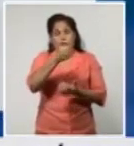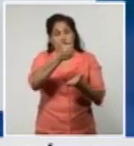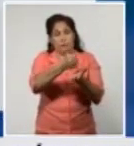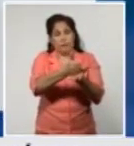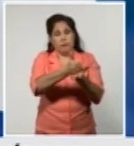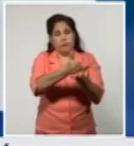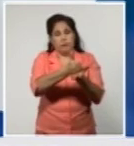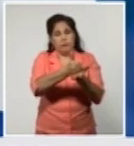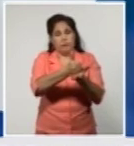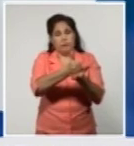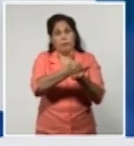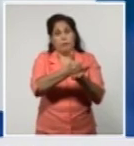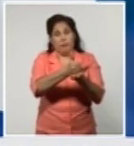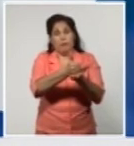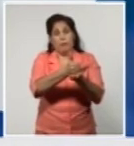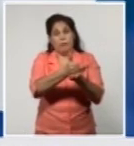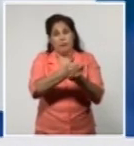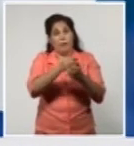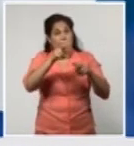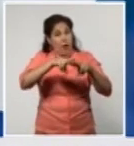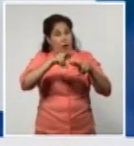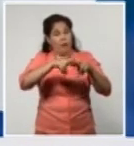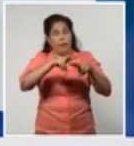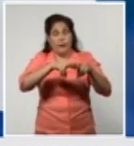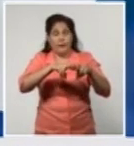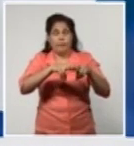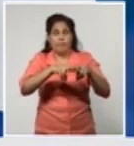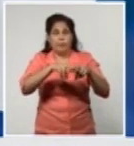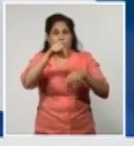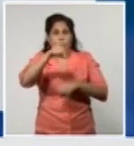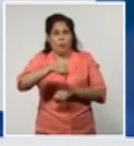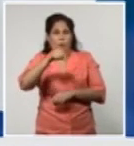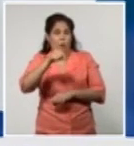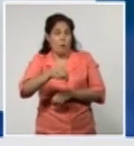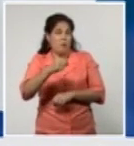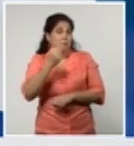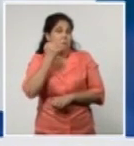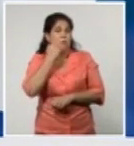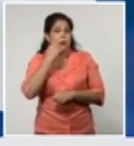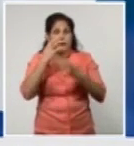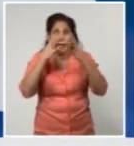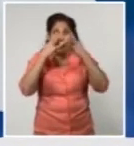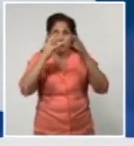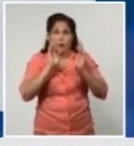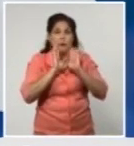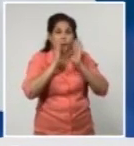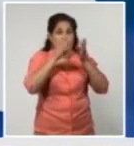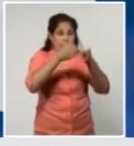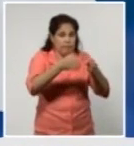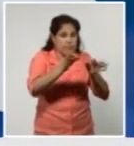92.8%. All 10 diagnosed cases belong to Havana province, distributed in 10 municipalities.